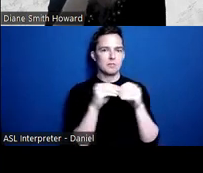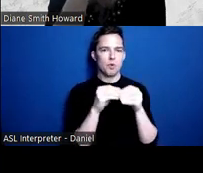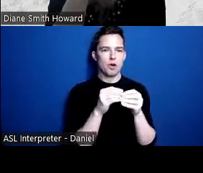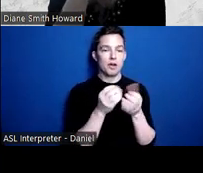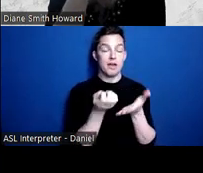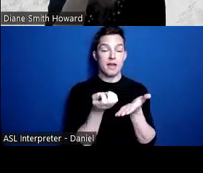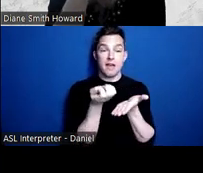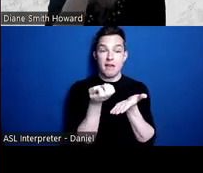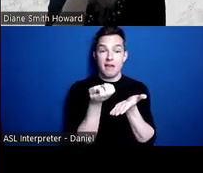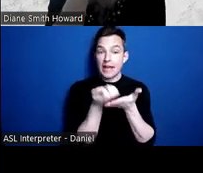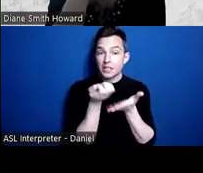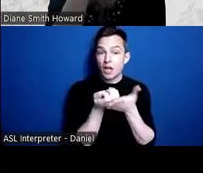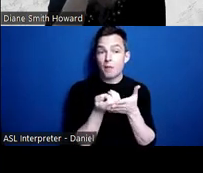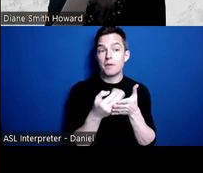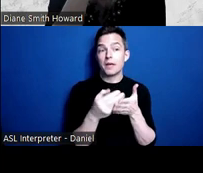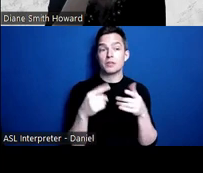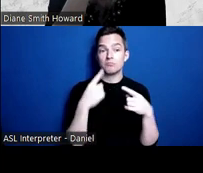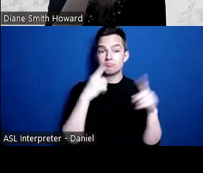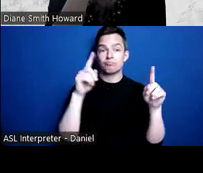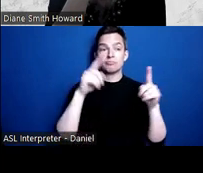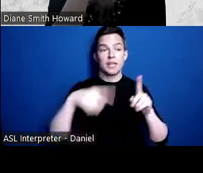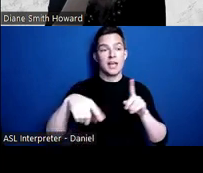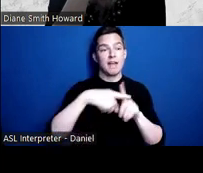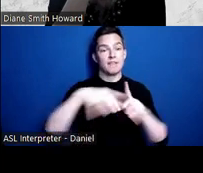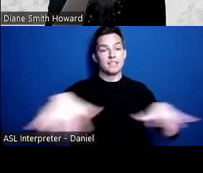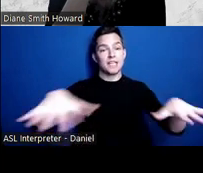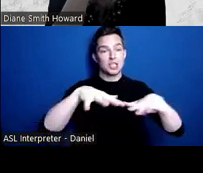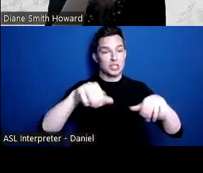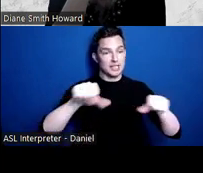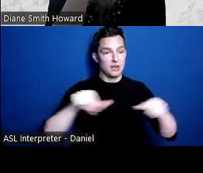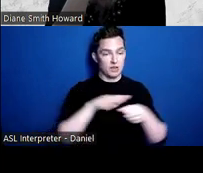advantageous area. I think that